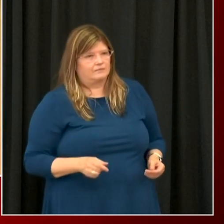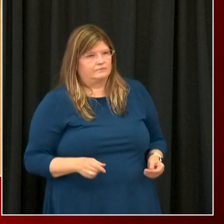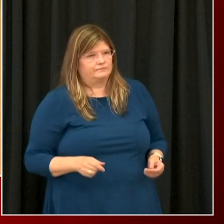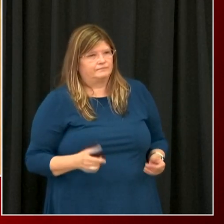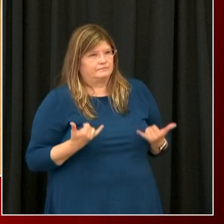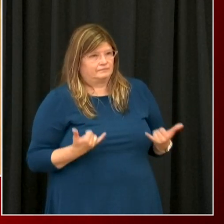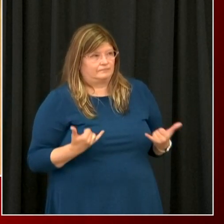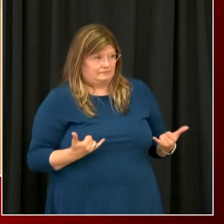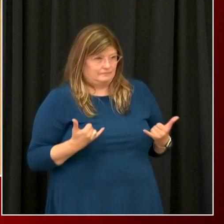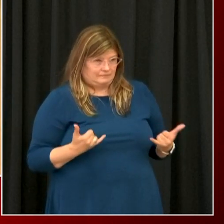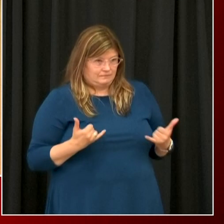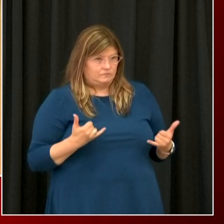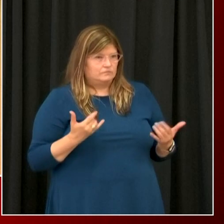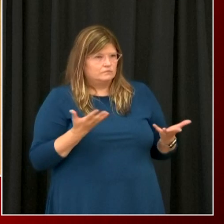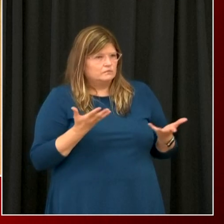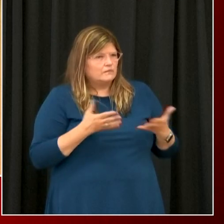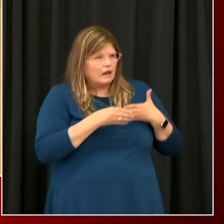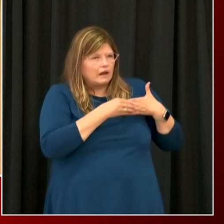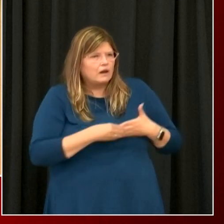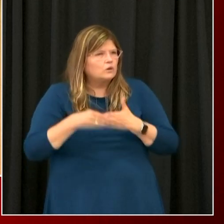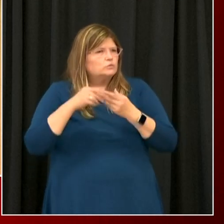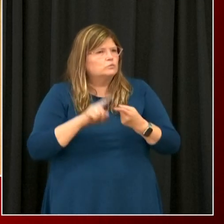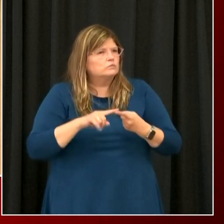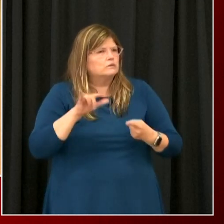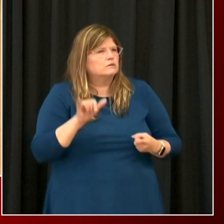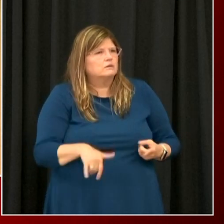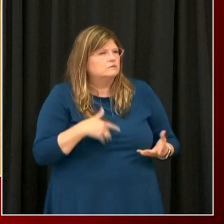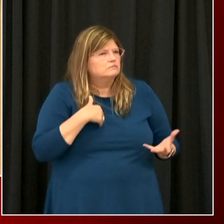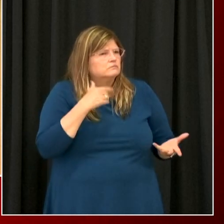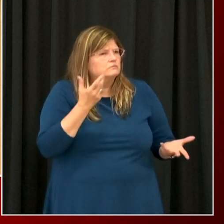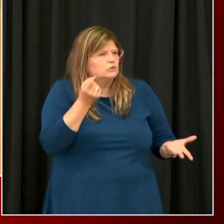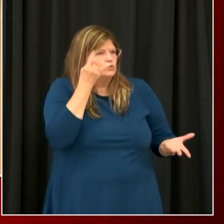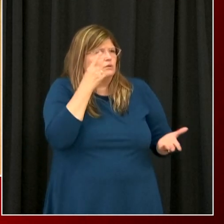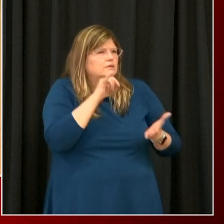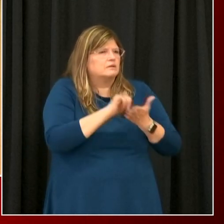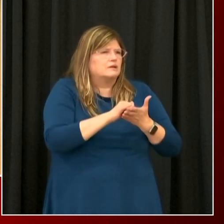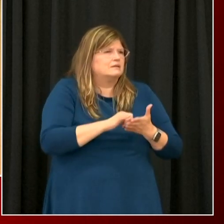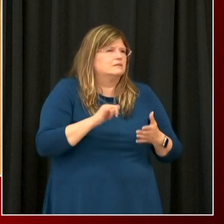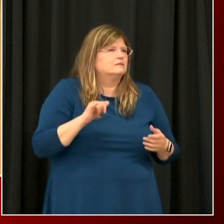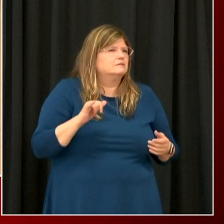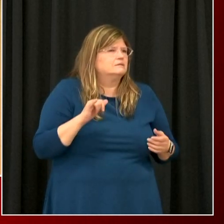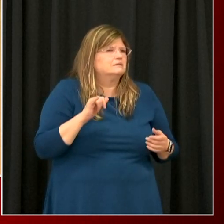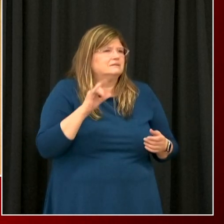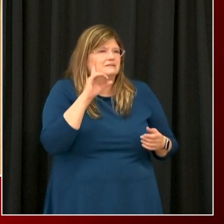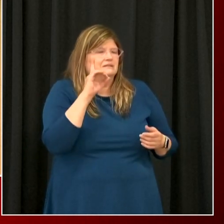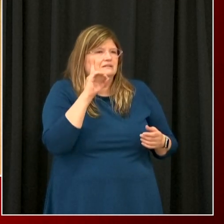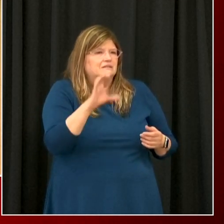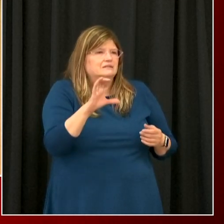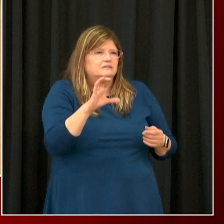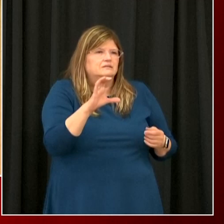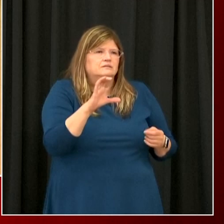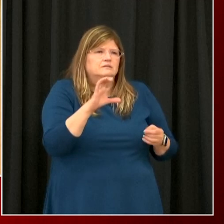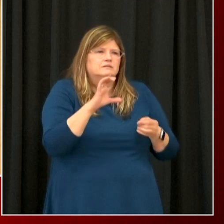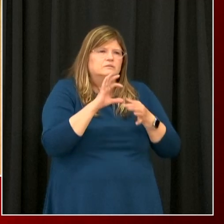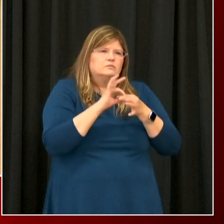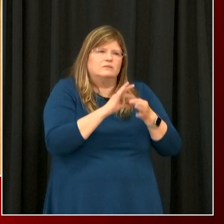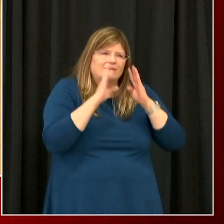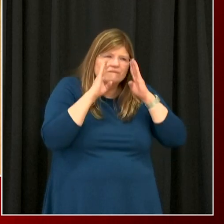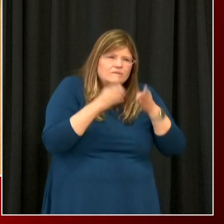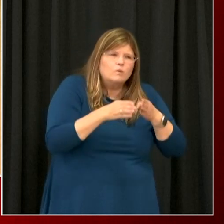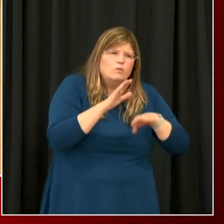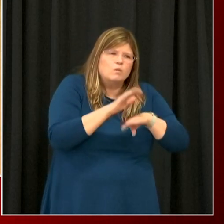led into that? I understand DC murals is something that targets areas that you said are, targeted by graffiti, but was there a collective